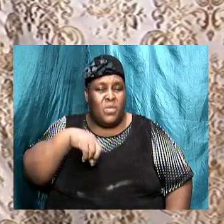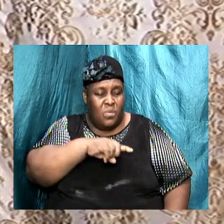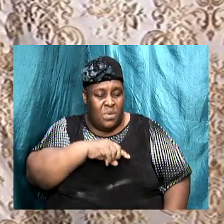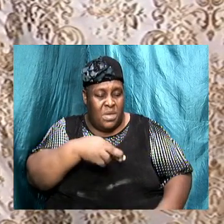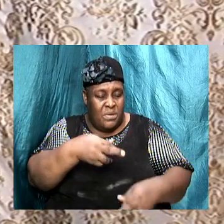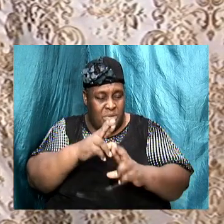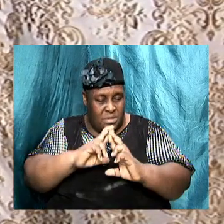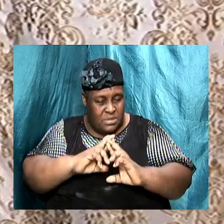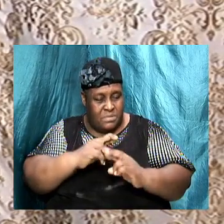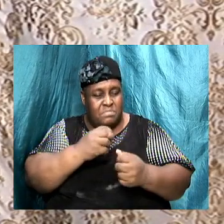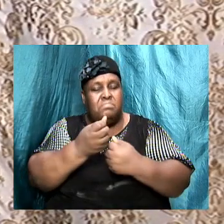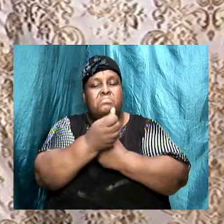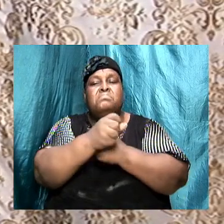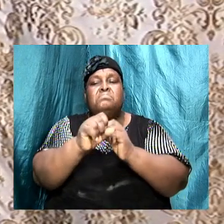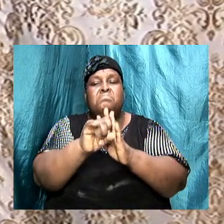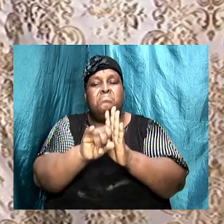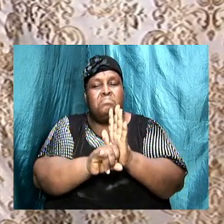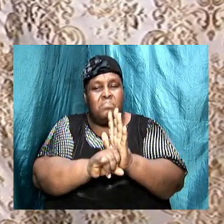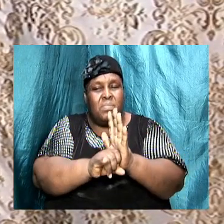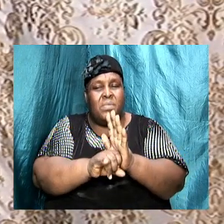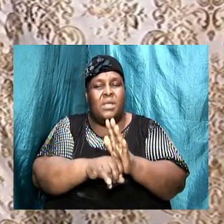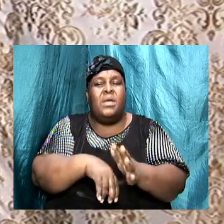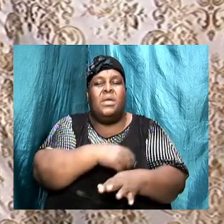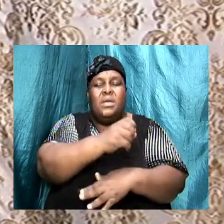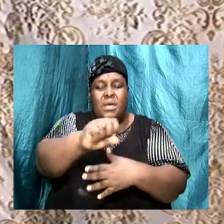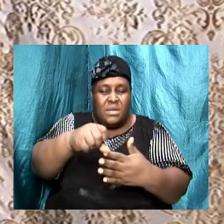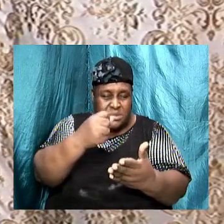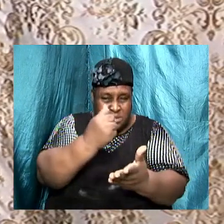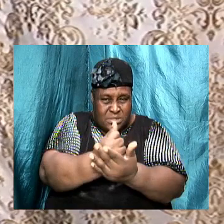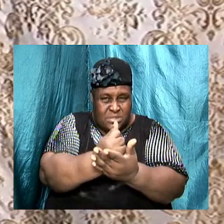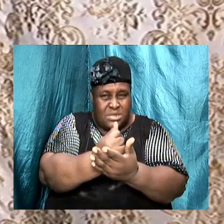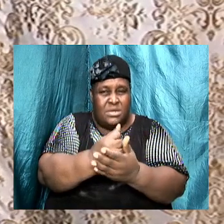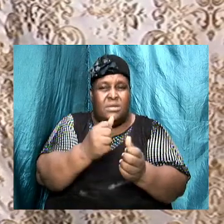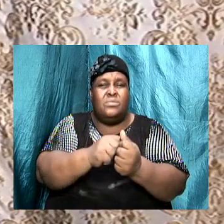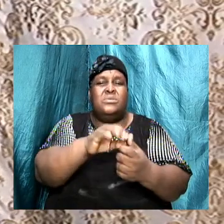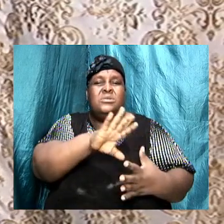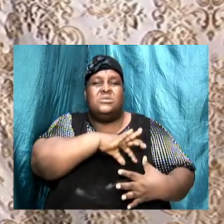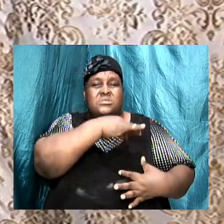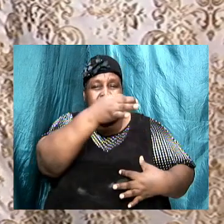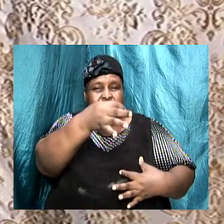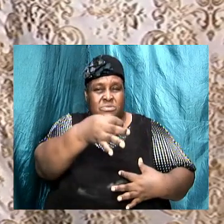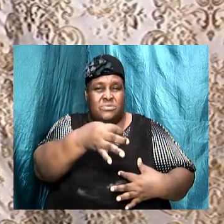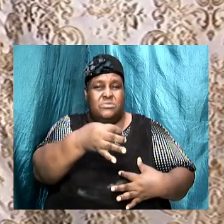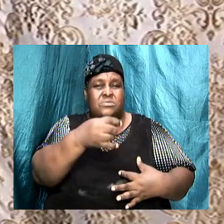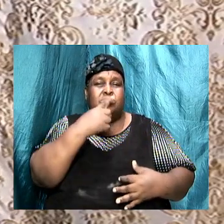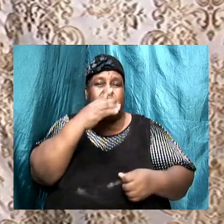receive salvation, and we were sealed, the Bible said, with the spirit of promise.